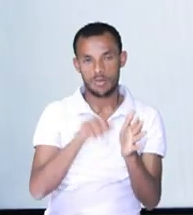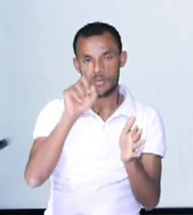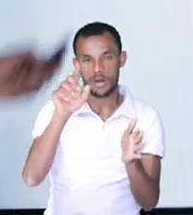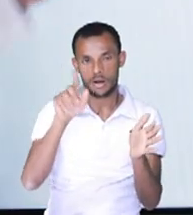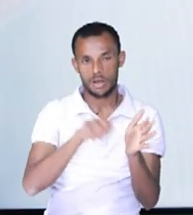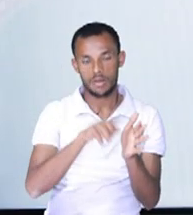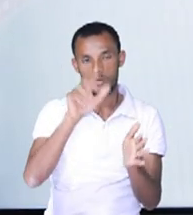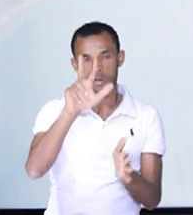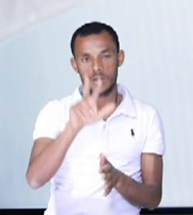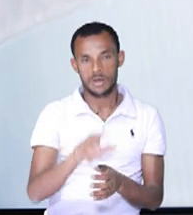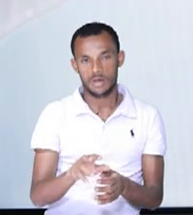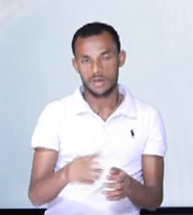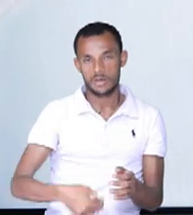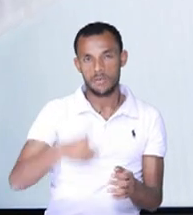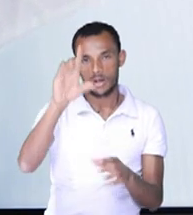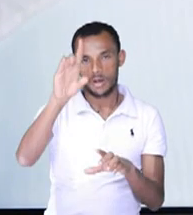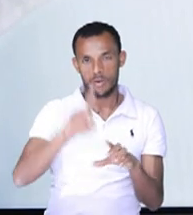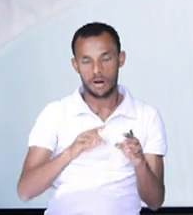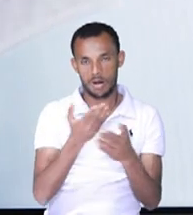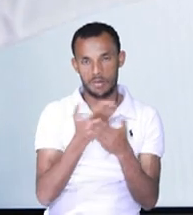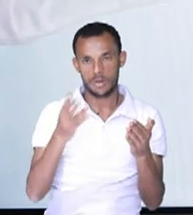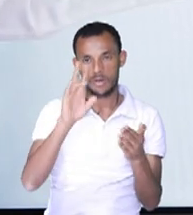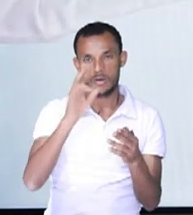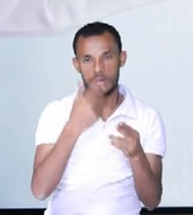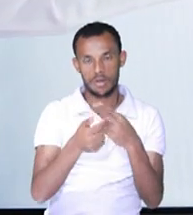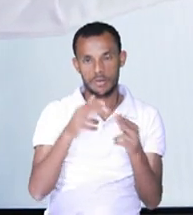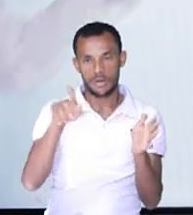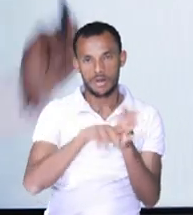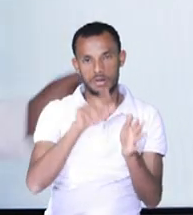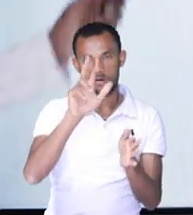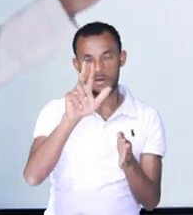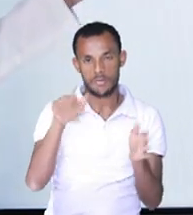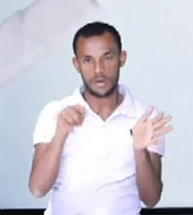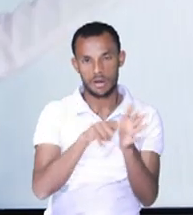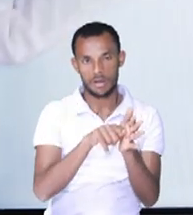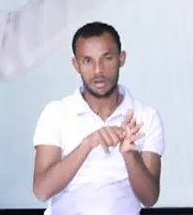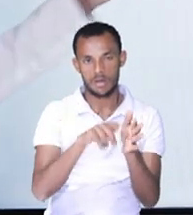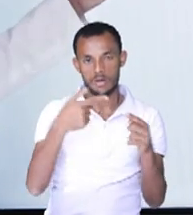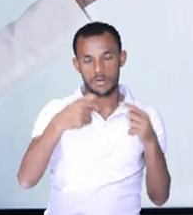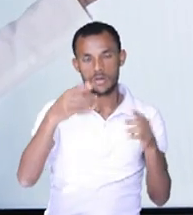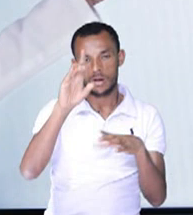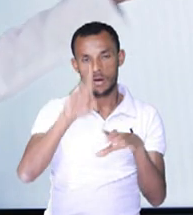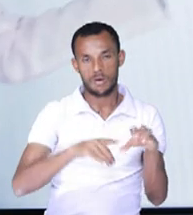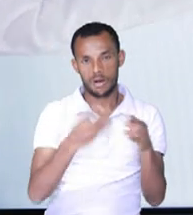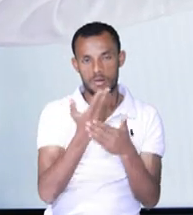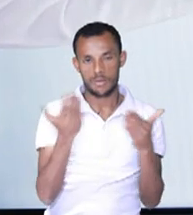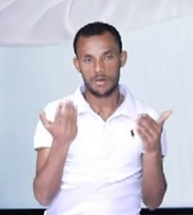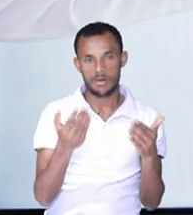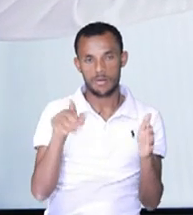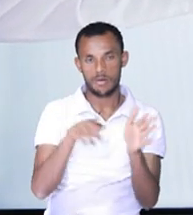3. The main diagonal element is 7 times negative 3 minus the opposite diagonal element